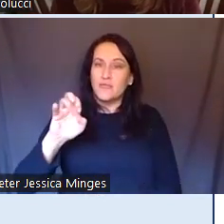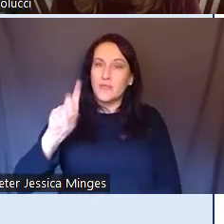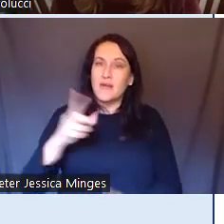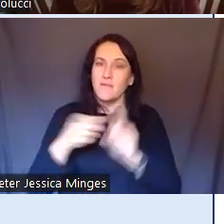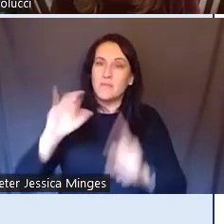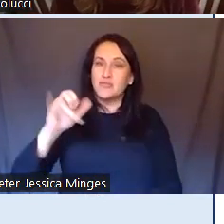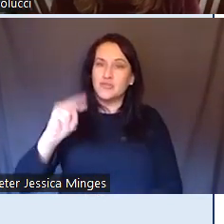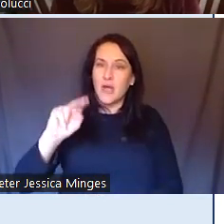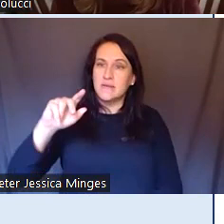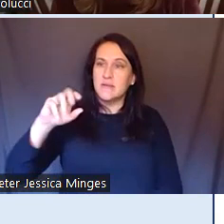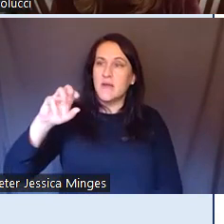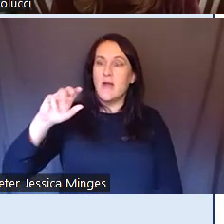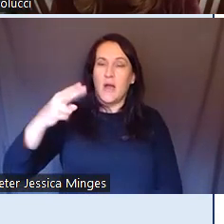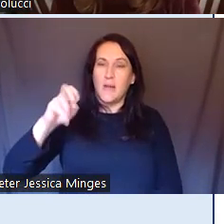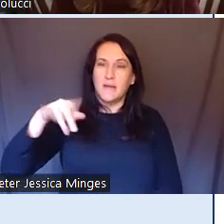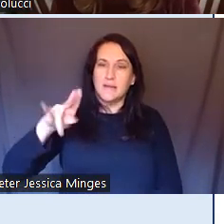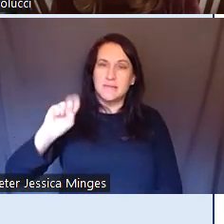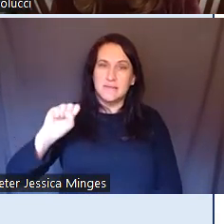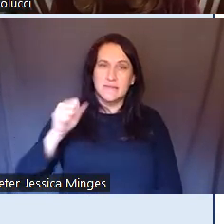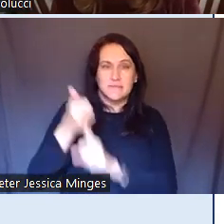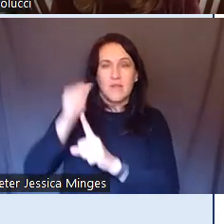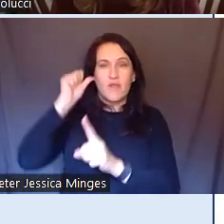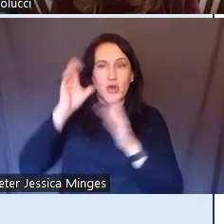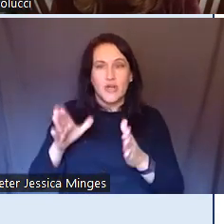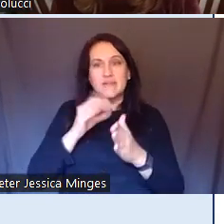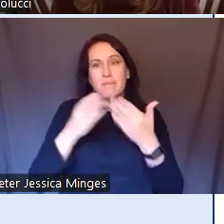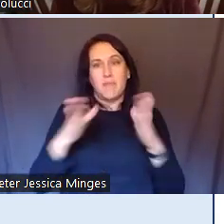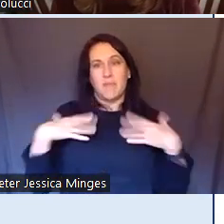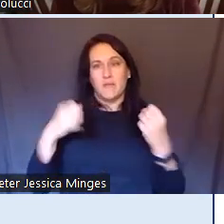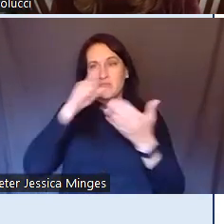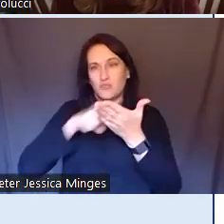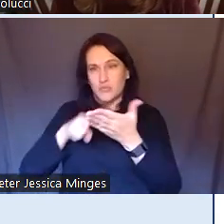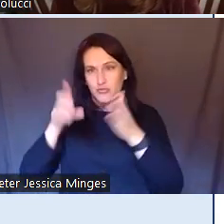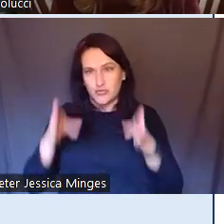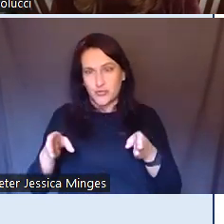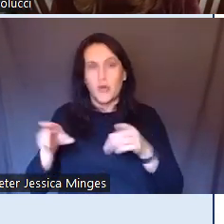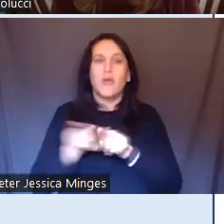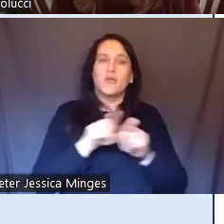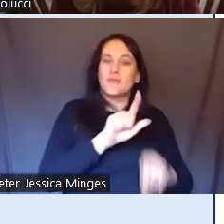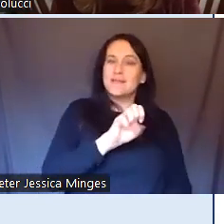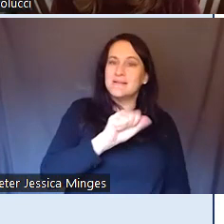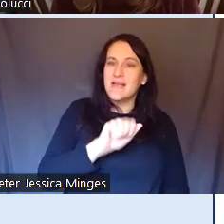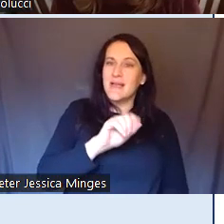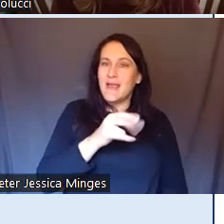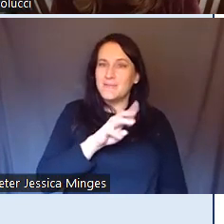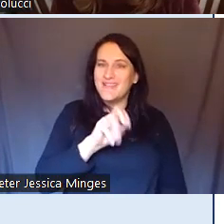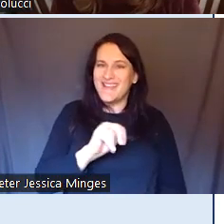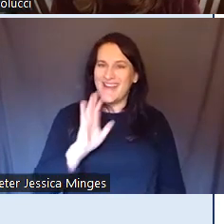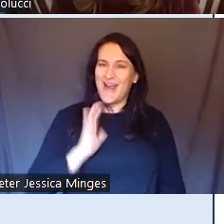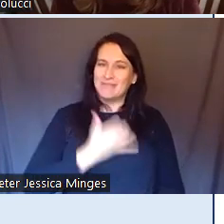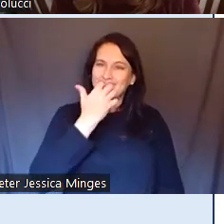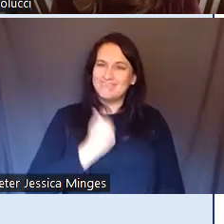an audiologist and public health researcher. And then Lisa Hamlin, our beloved public